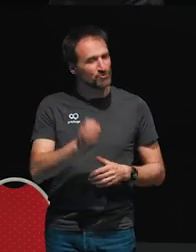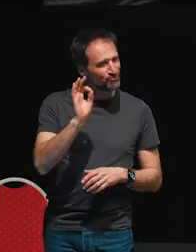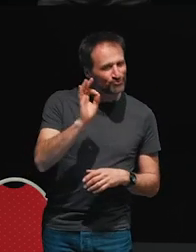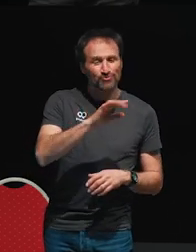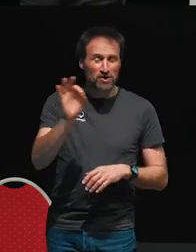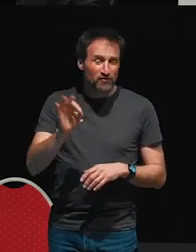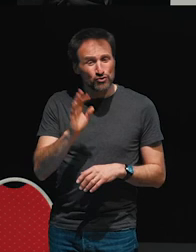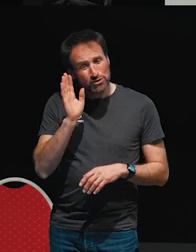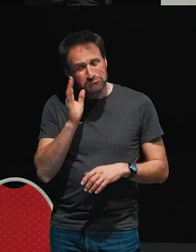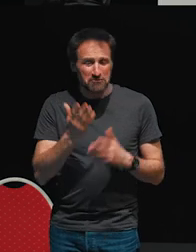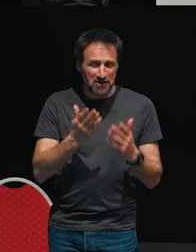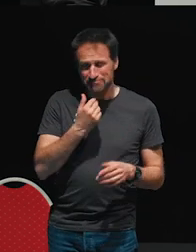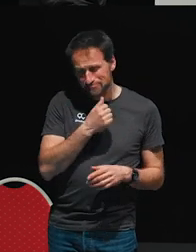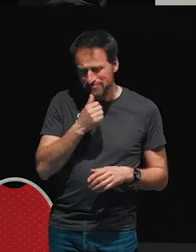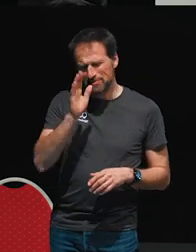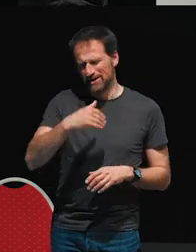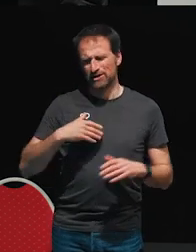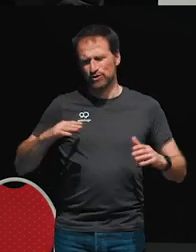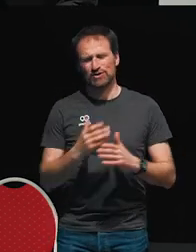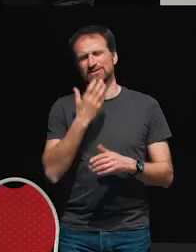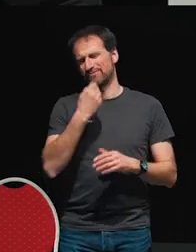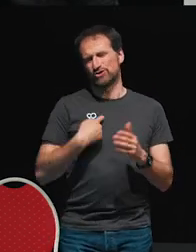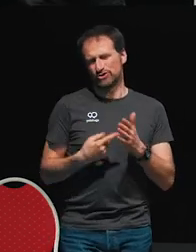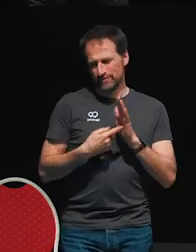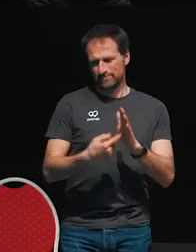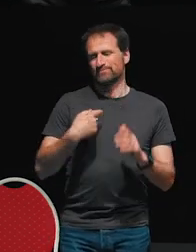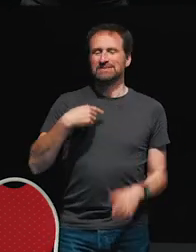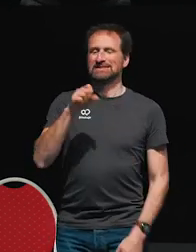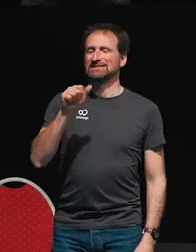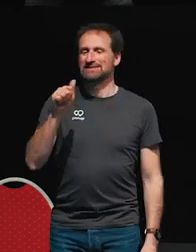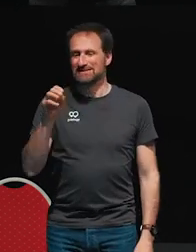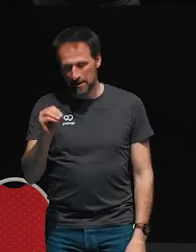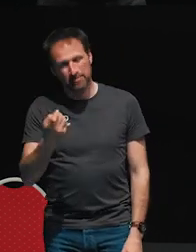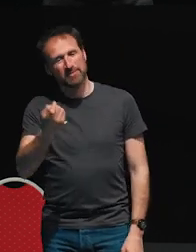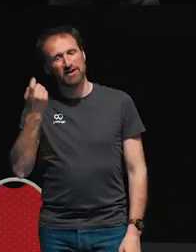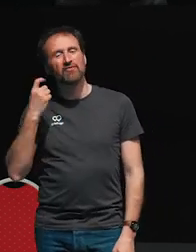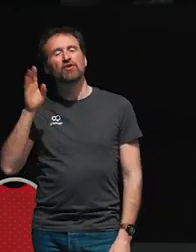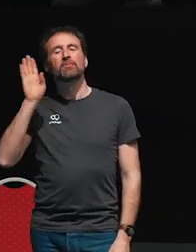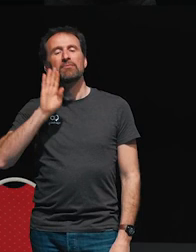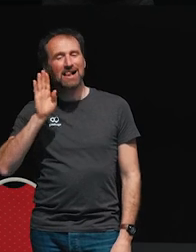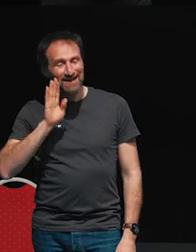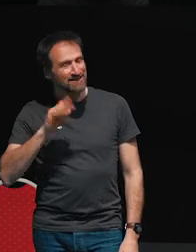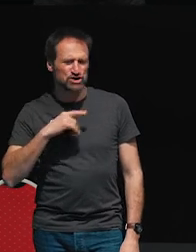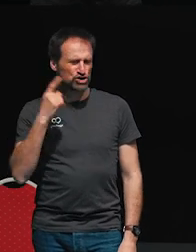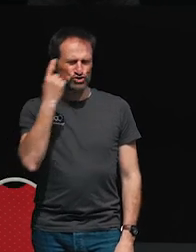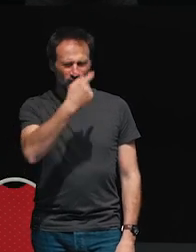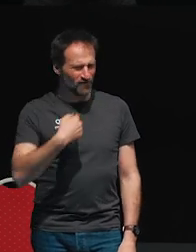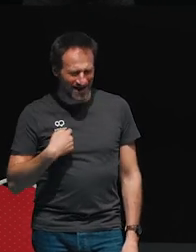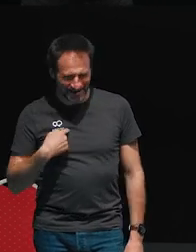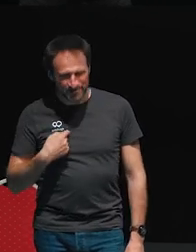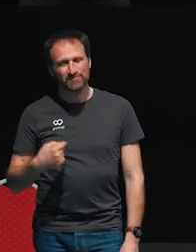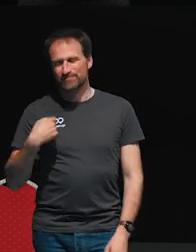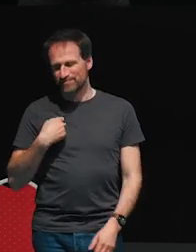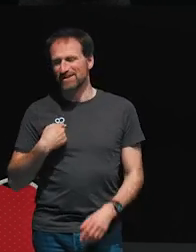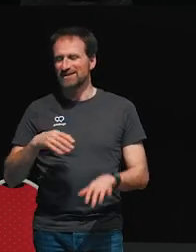started. First off, let me introduce myself. My name is Sam. I'm from Belgium, which is not that far from here. And I'm a developer evangelist at